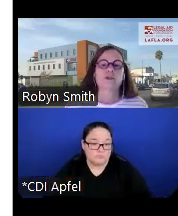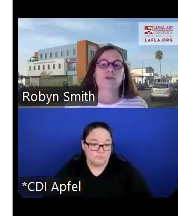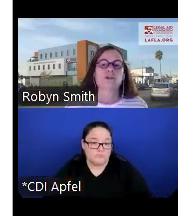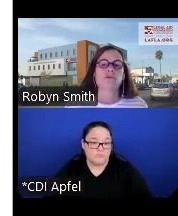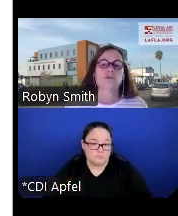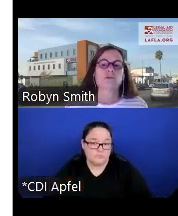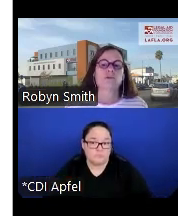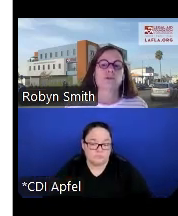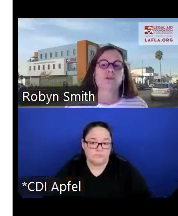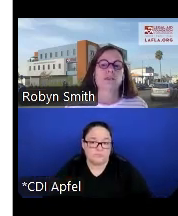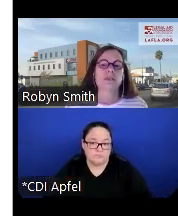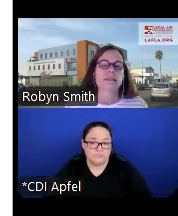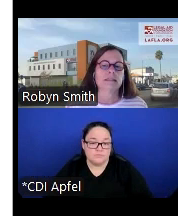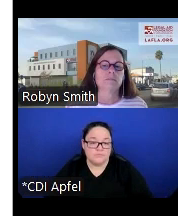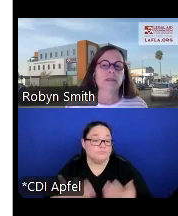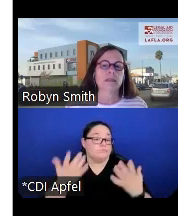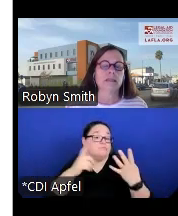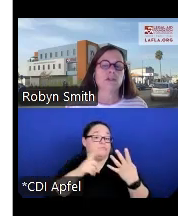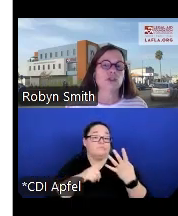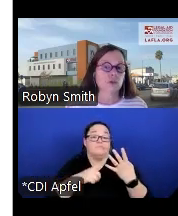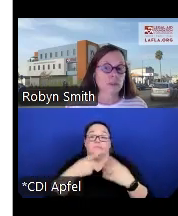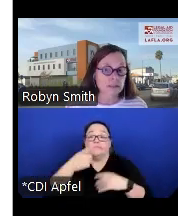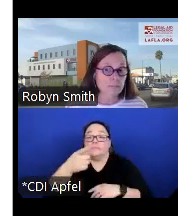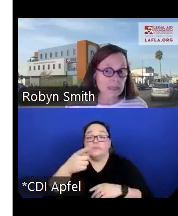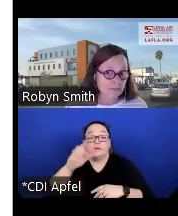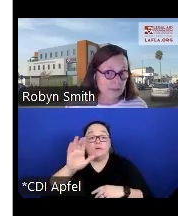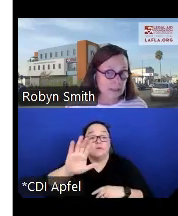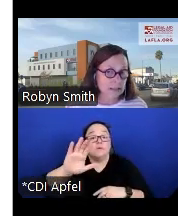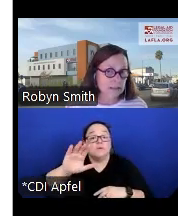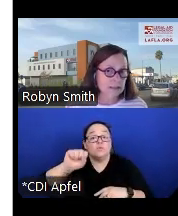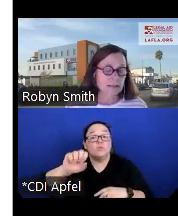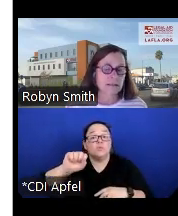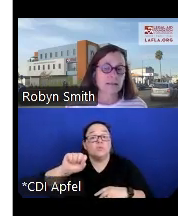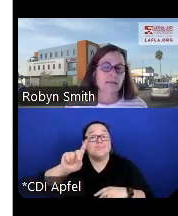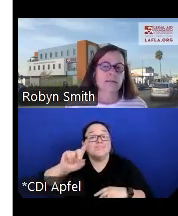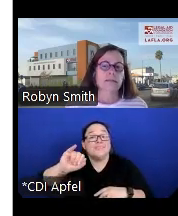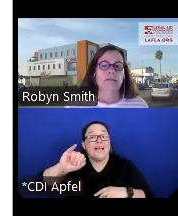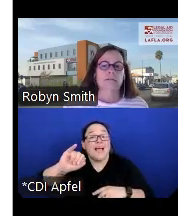garnish a portion of your Social Security disability insurance benefits,